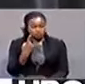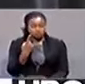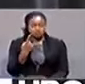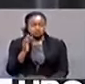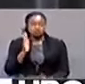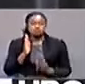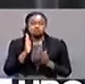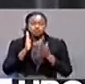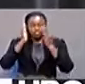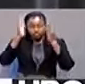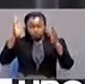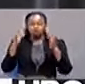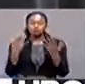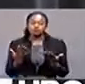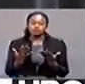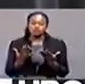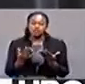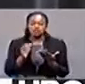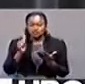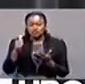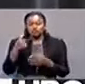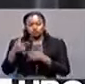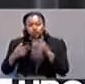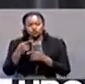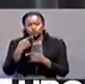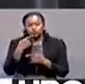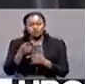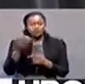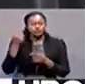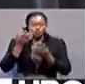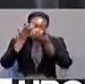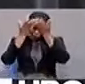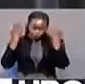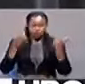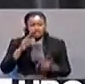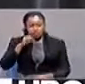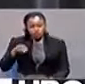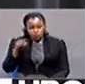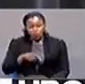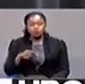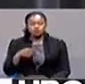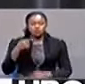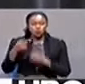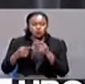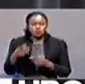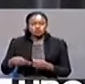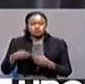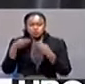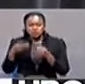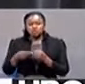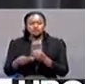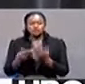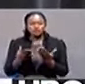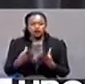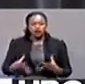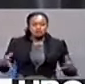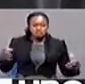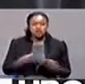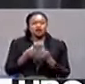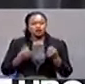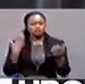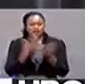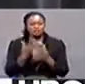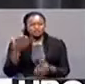was very condemnational of Obote regime for pandagari practices of those